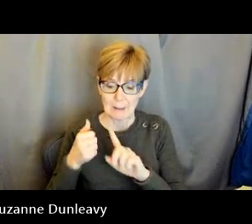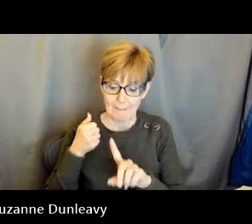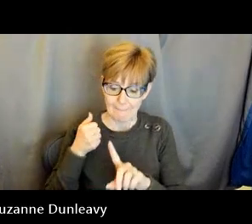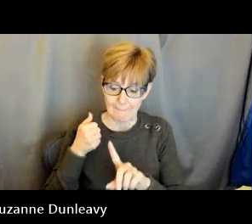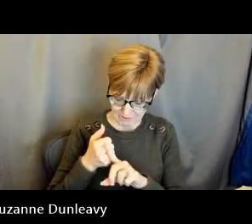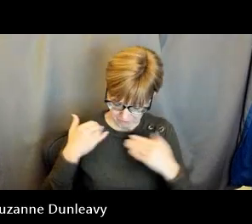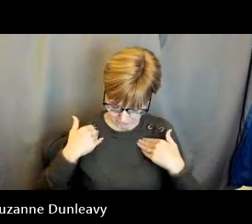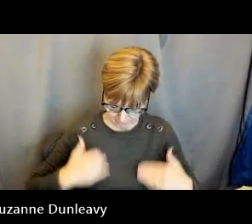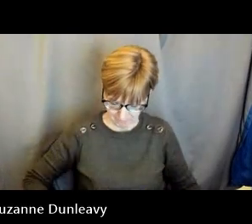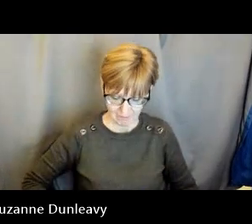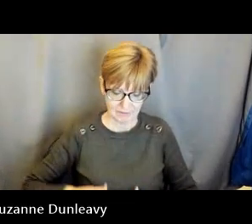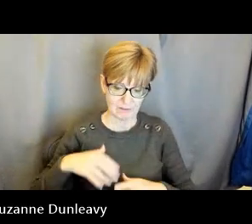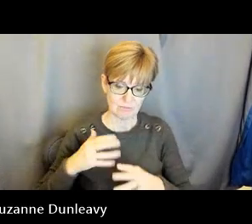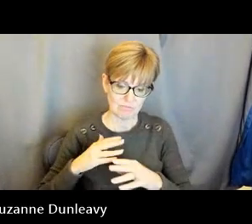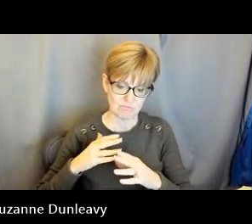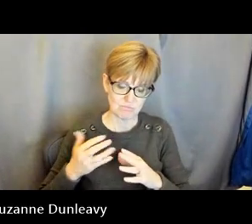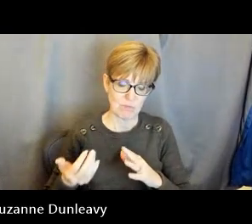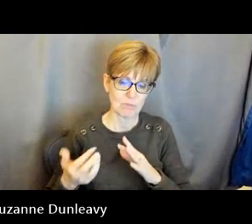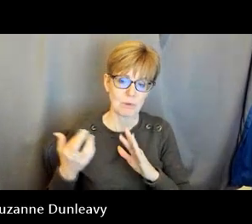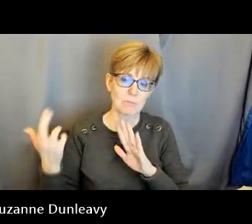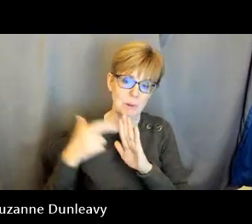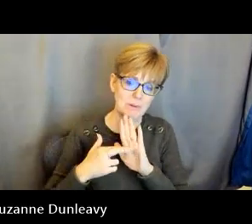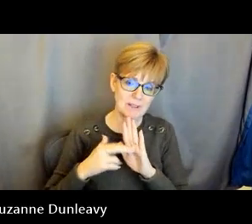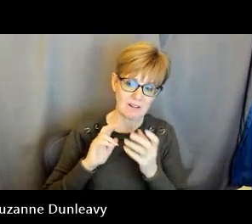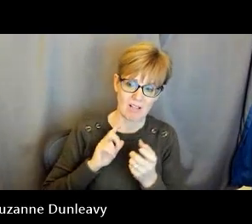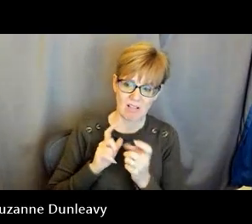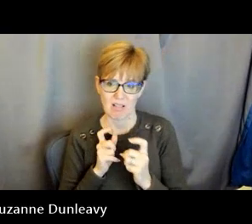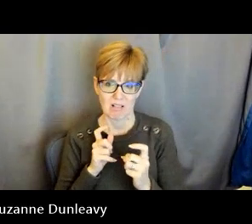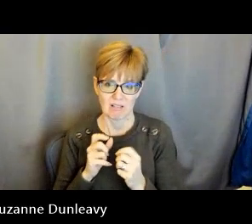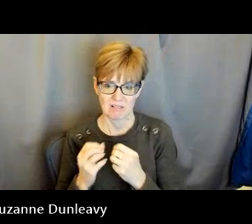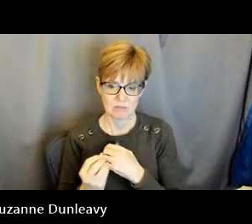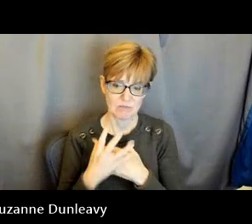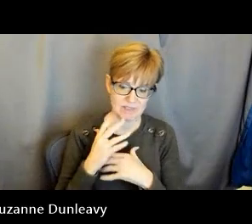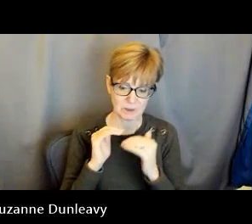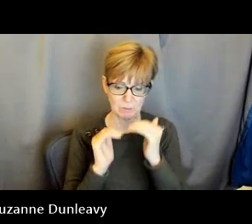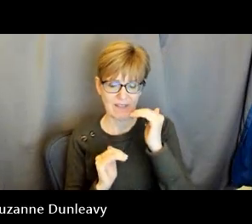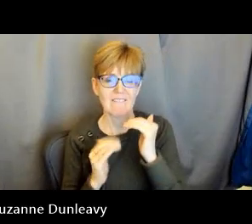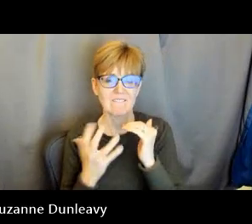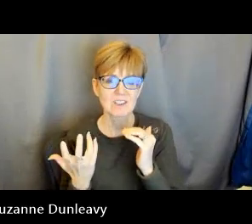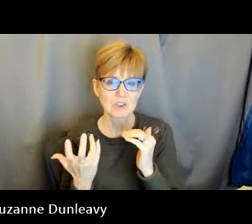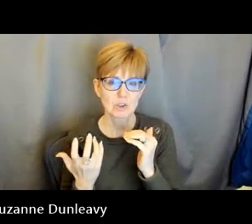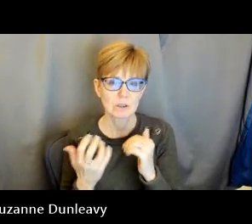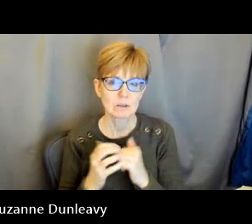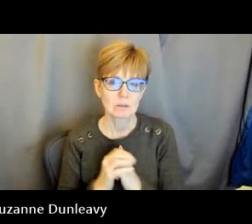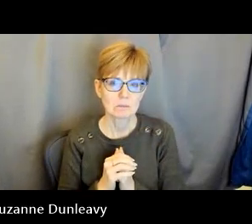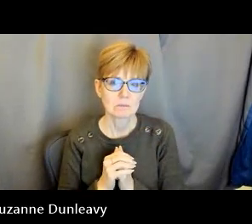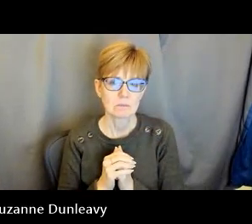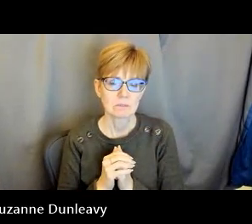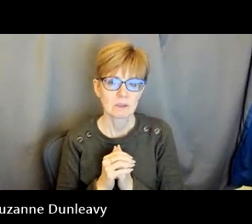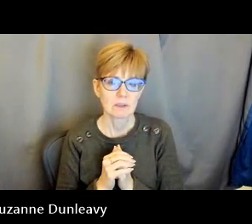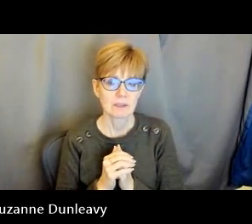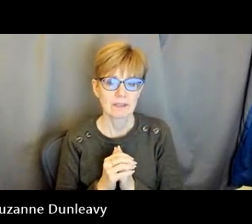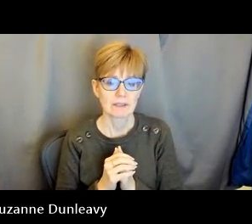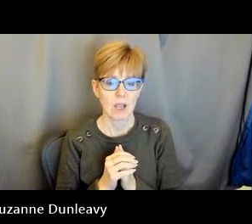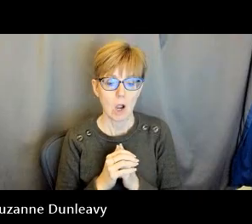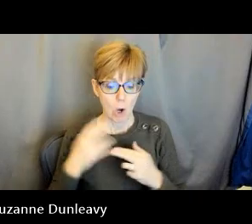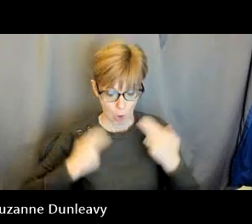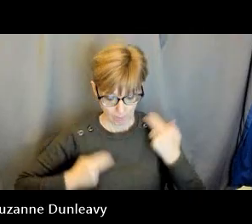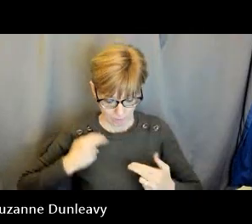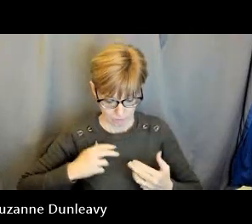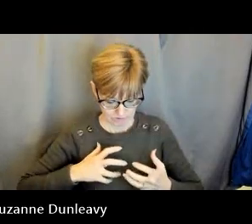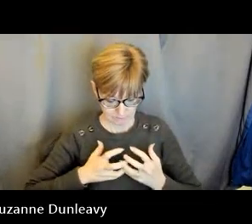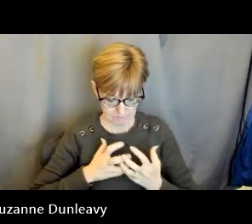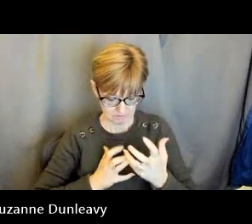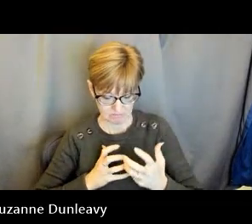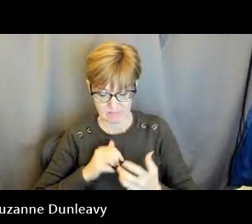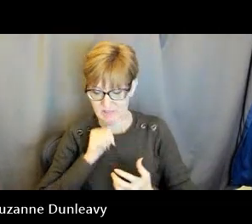from repeated adaptation to adversity. This can include things like dysregulated hormones,